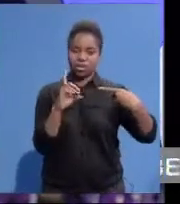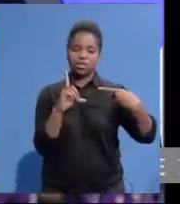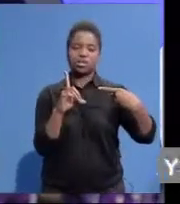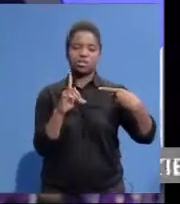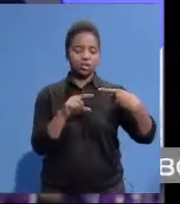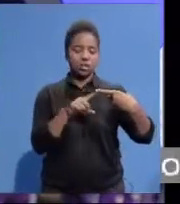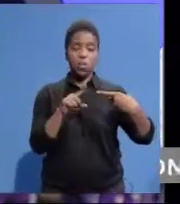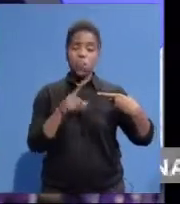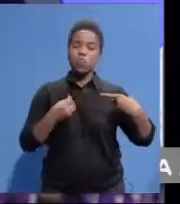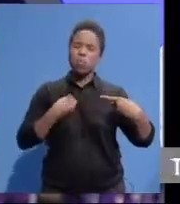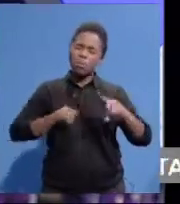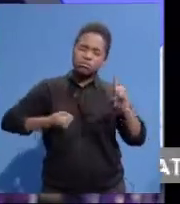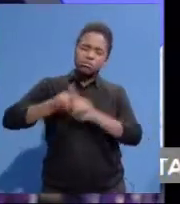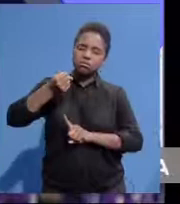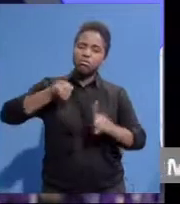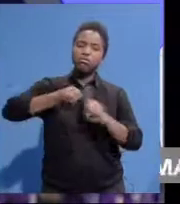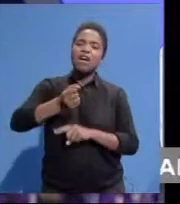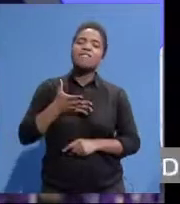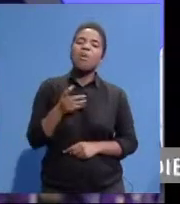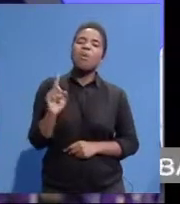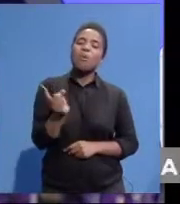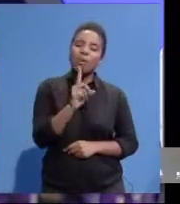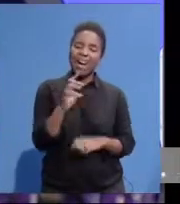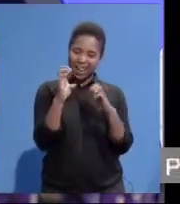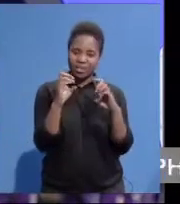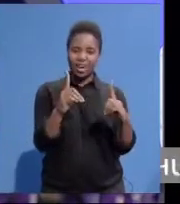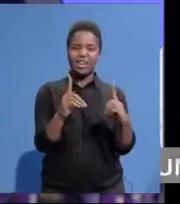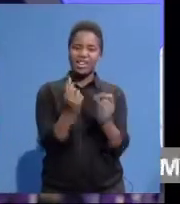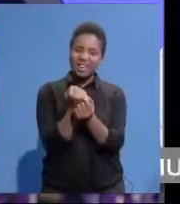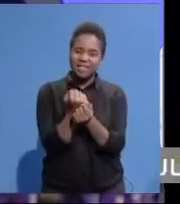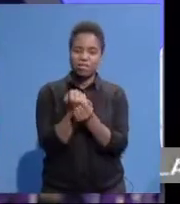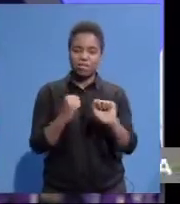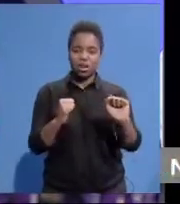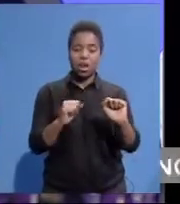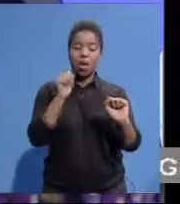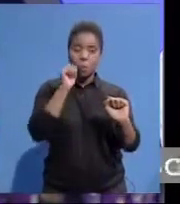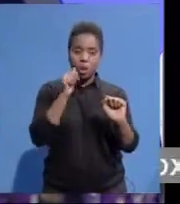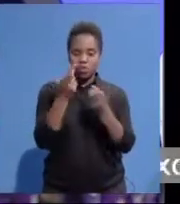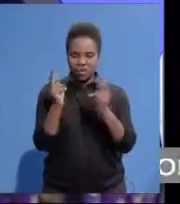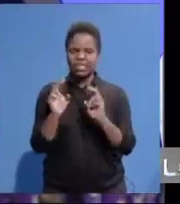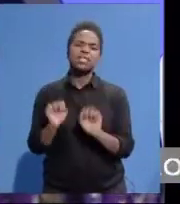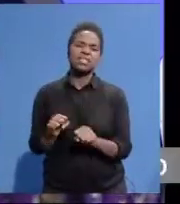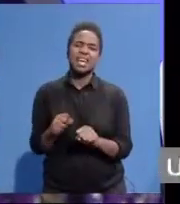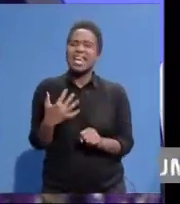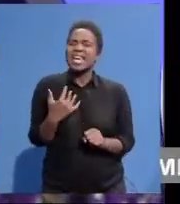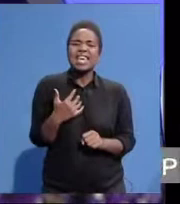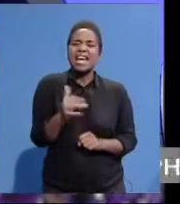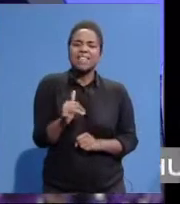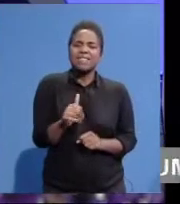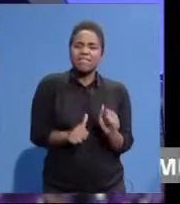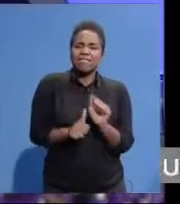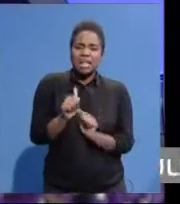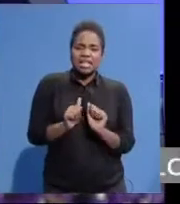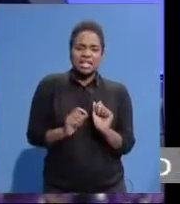the Youth League, we are fighting very hard to ensure that education is free up to tertiary level here. At least if you can get your first degree or